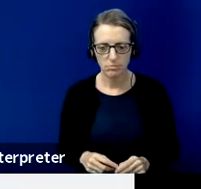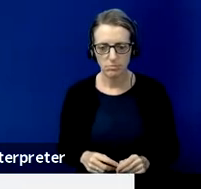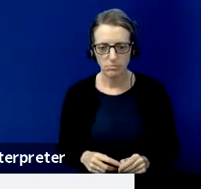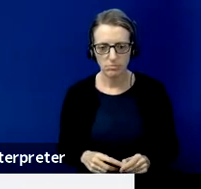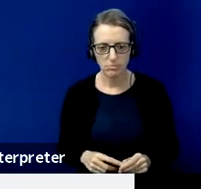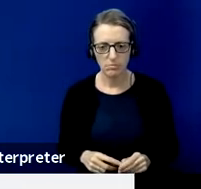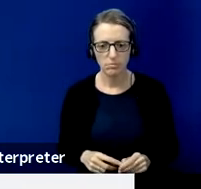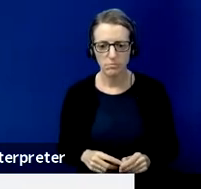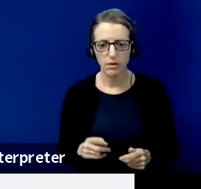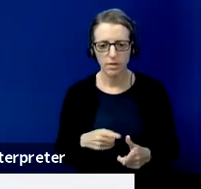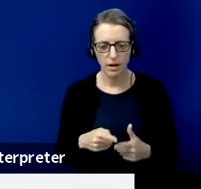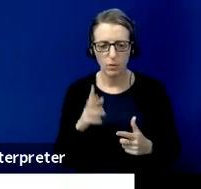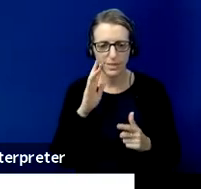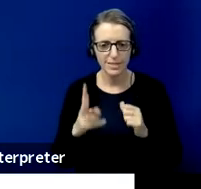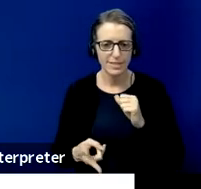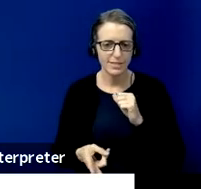And then I'm going to save.